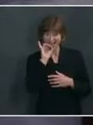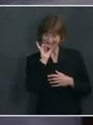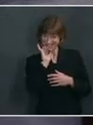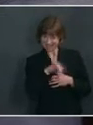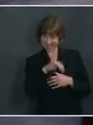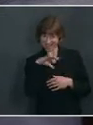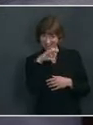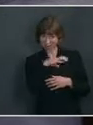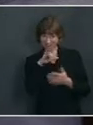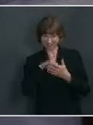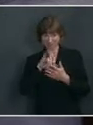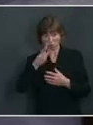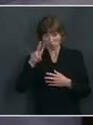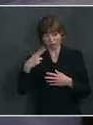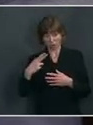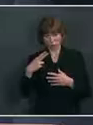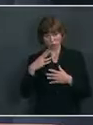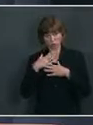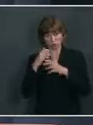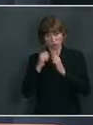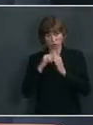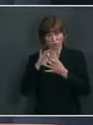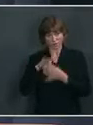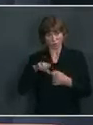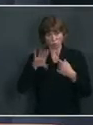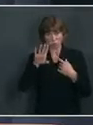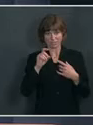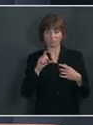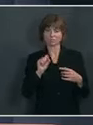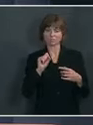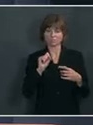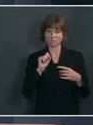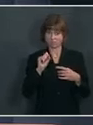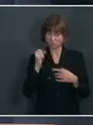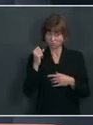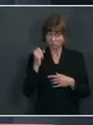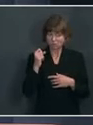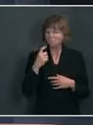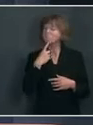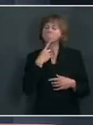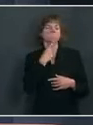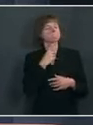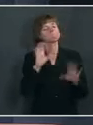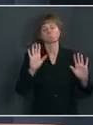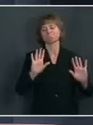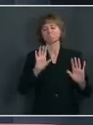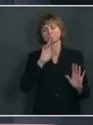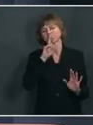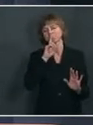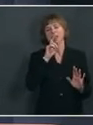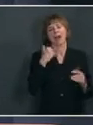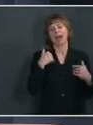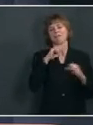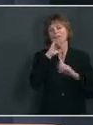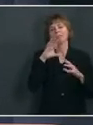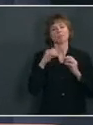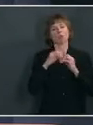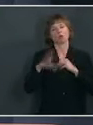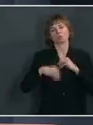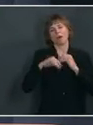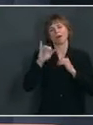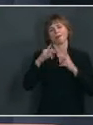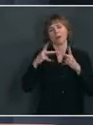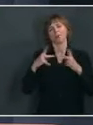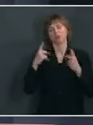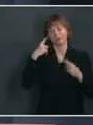House shares when it comes to the BDS movement? I don't have anything more for you on kind of our position. It's, I think, been that the president